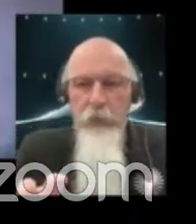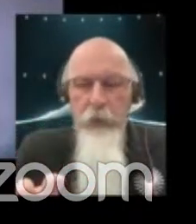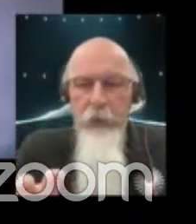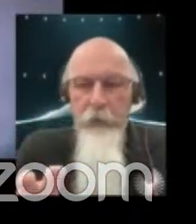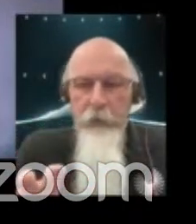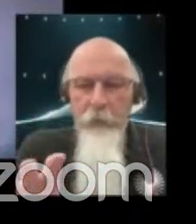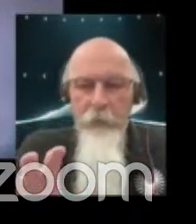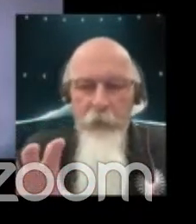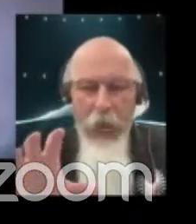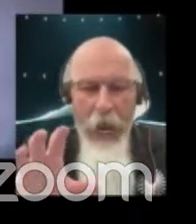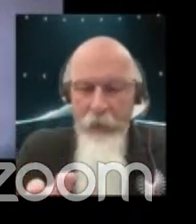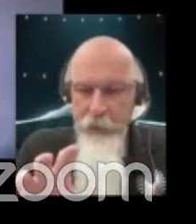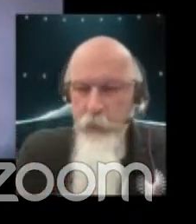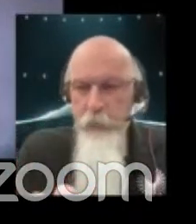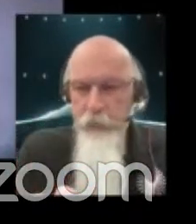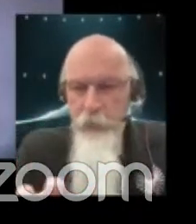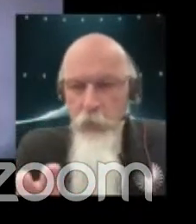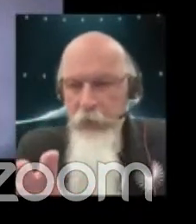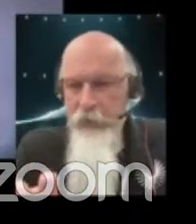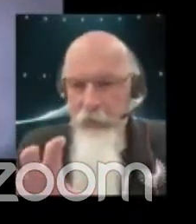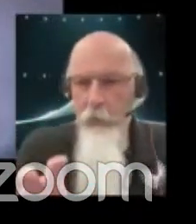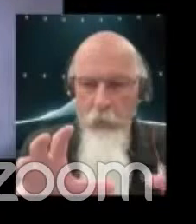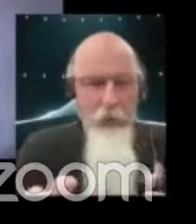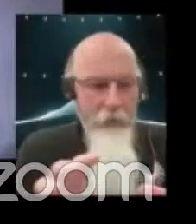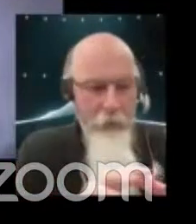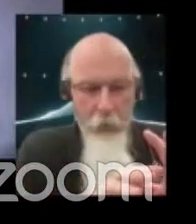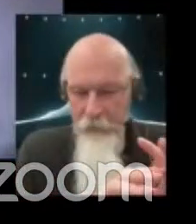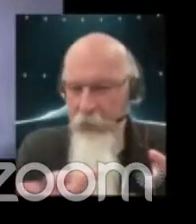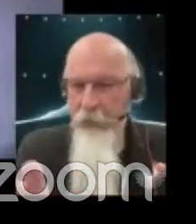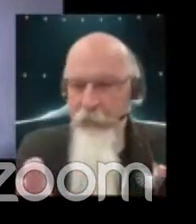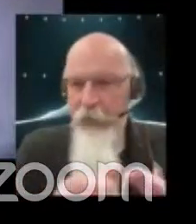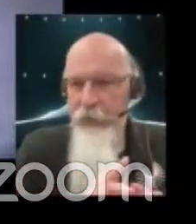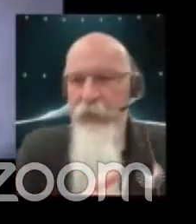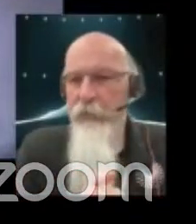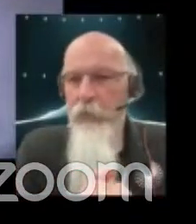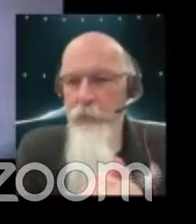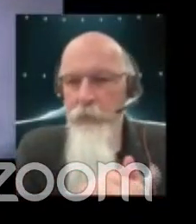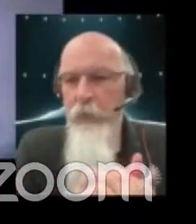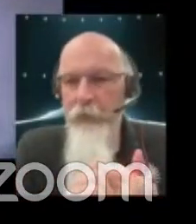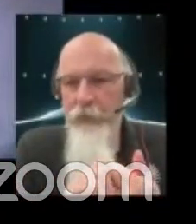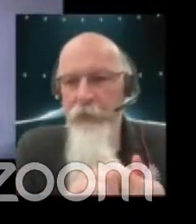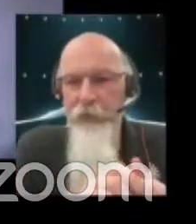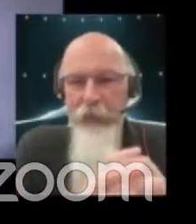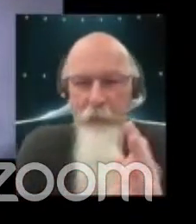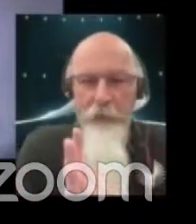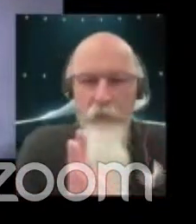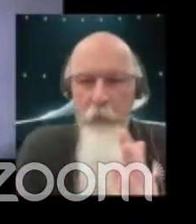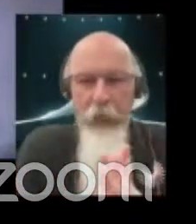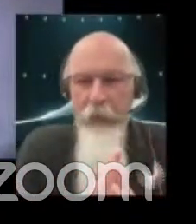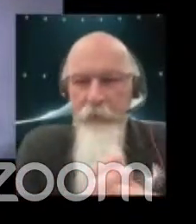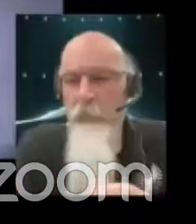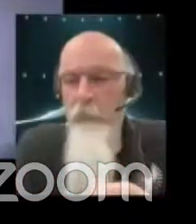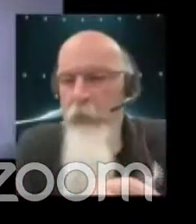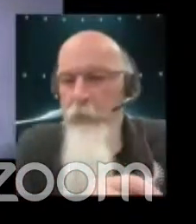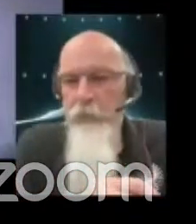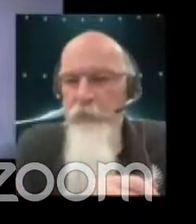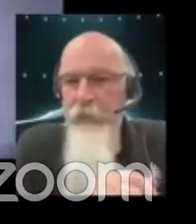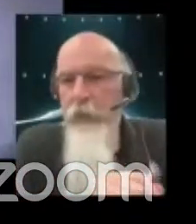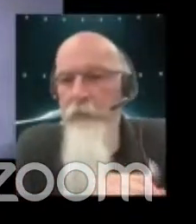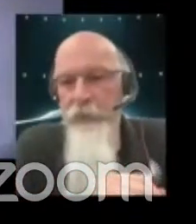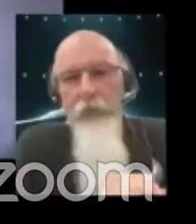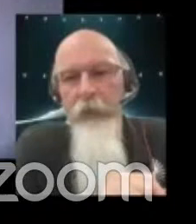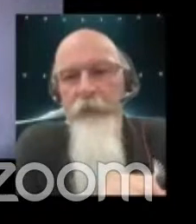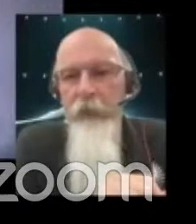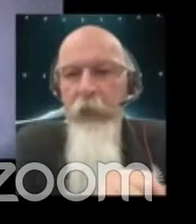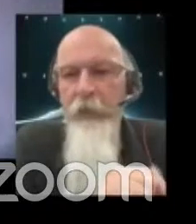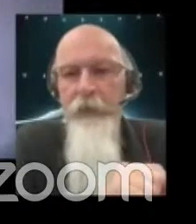unfortunately as humans we still believe that when Valentine's Day rolls or ends and the scammers are rubbing their hands that people